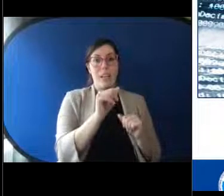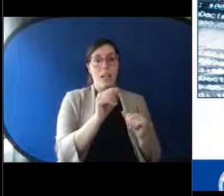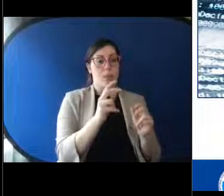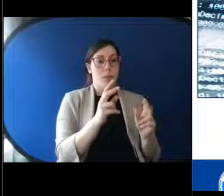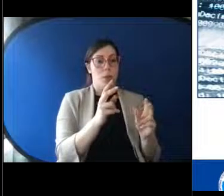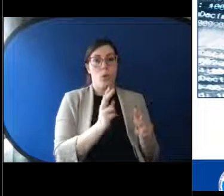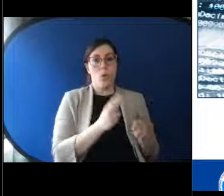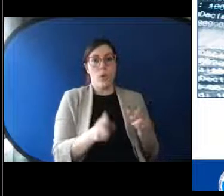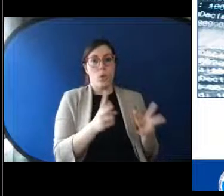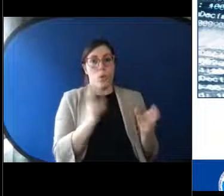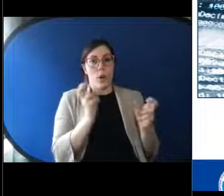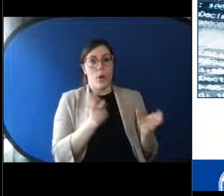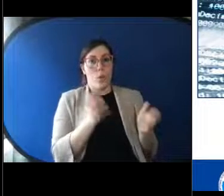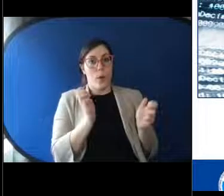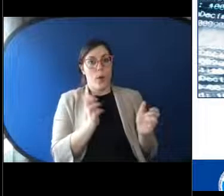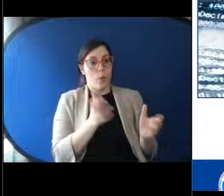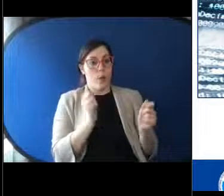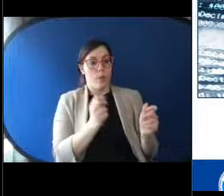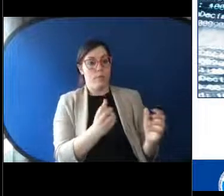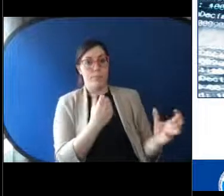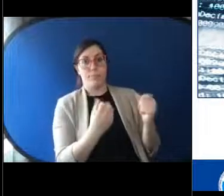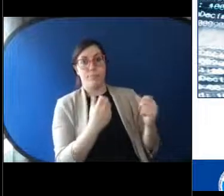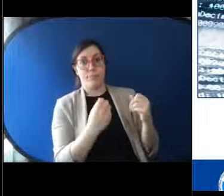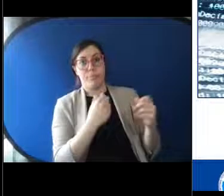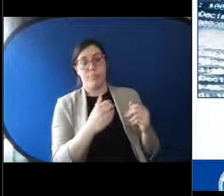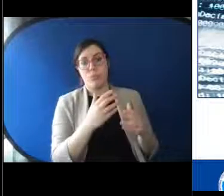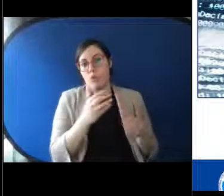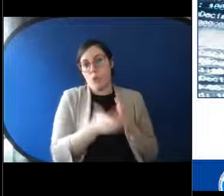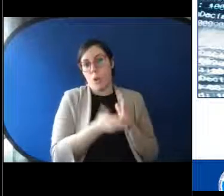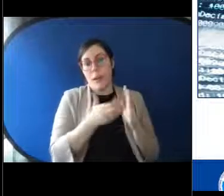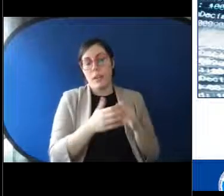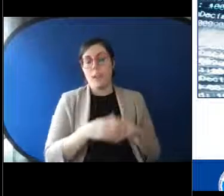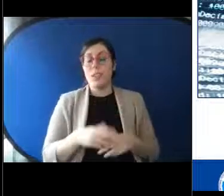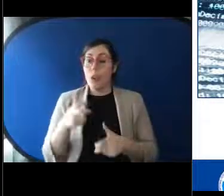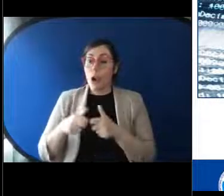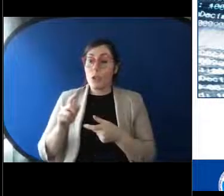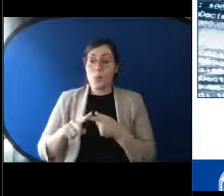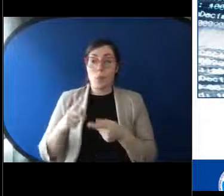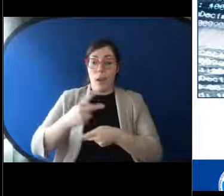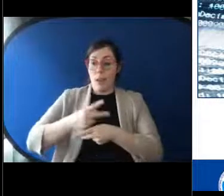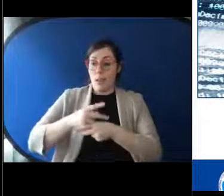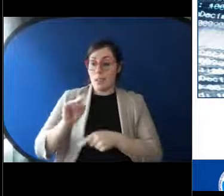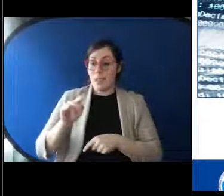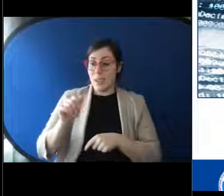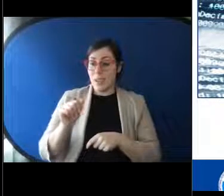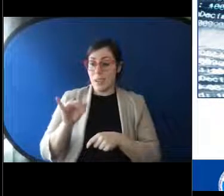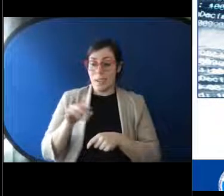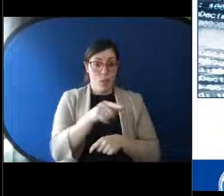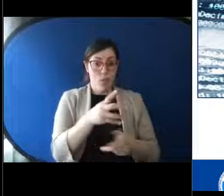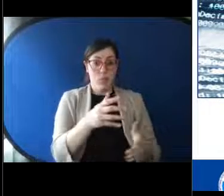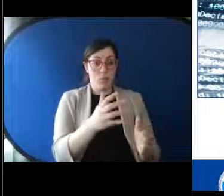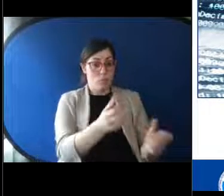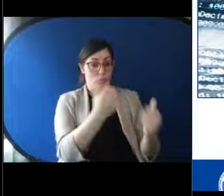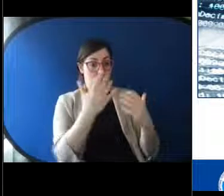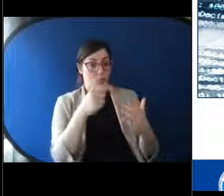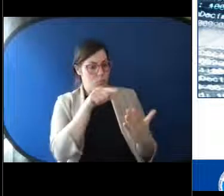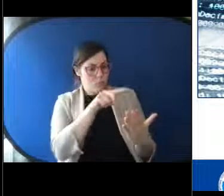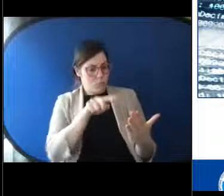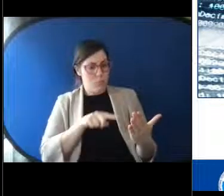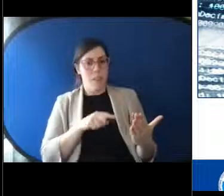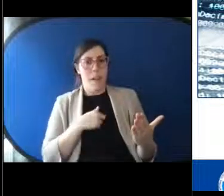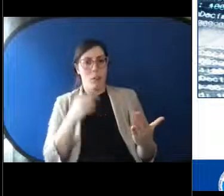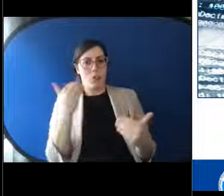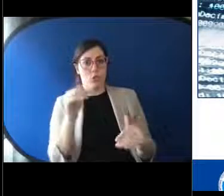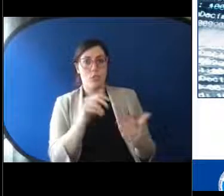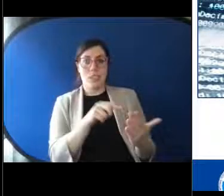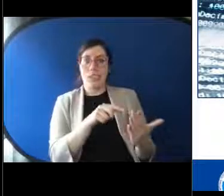So, and we don't have a standardized way of handling data that might be subject to some kind of restriction. And this has been identified as one of the biggest